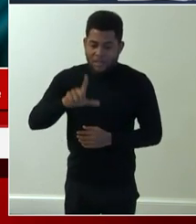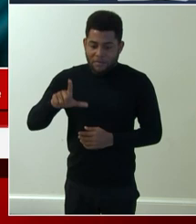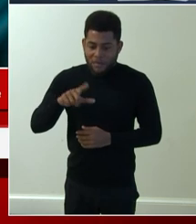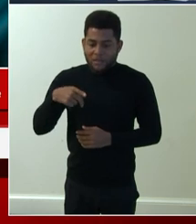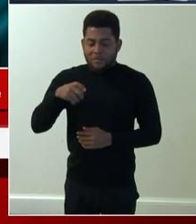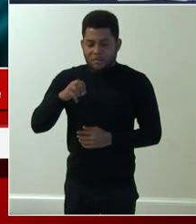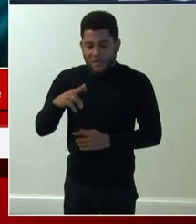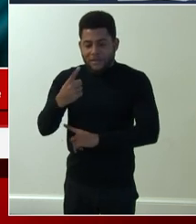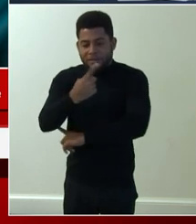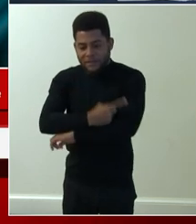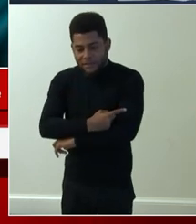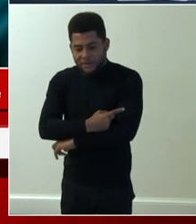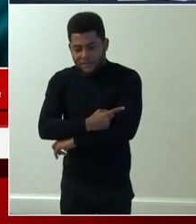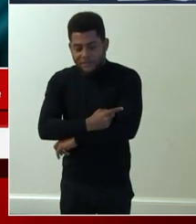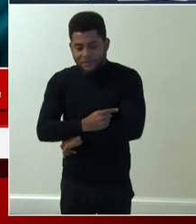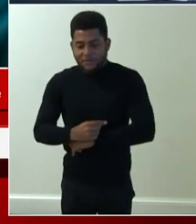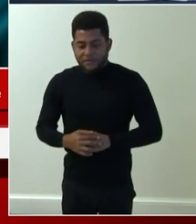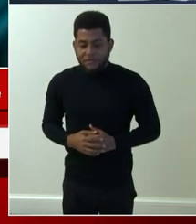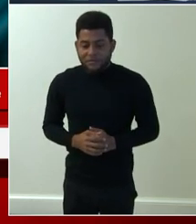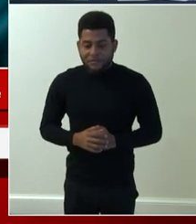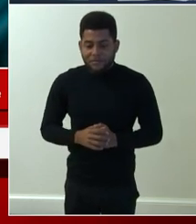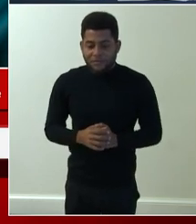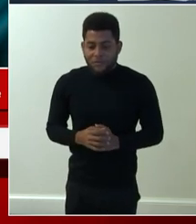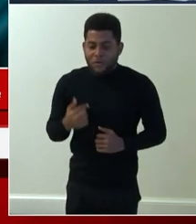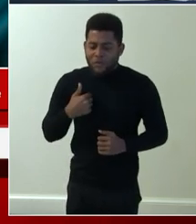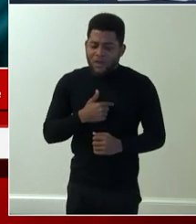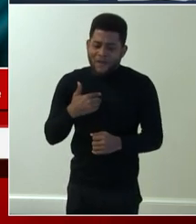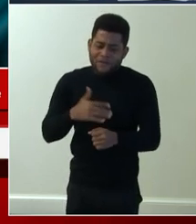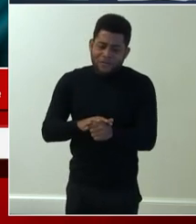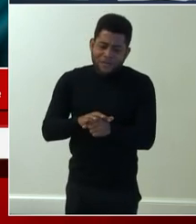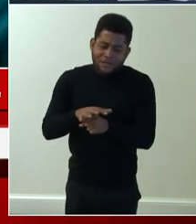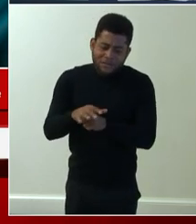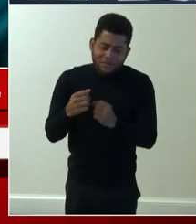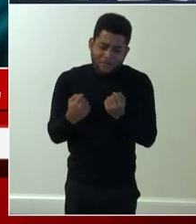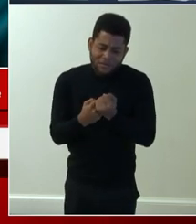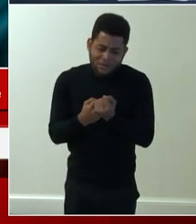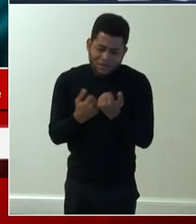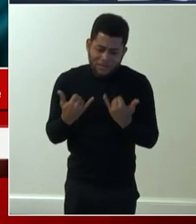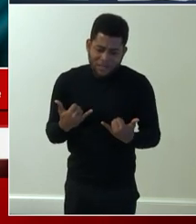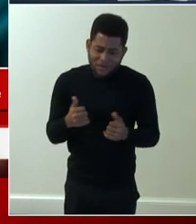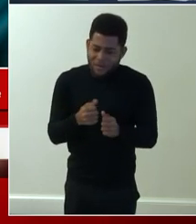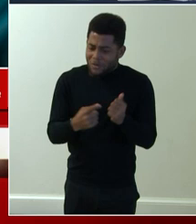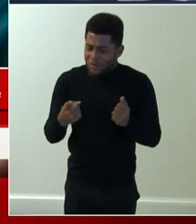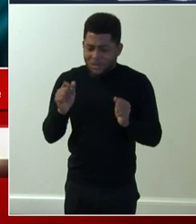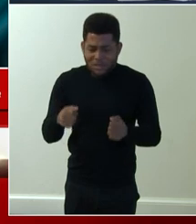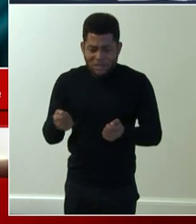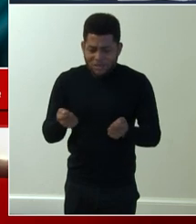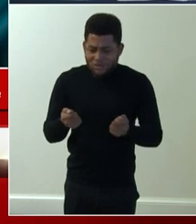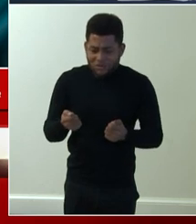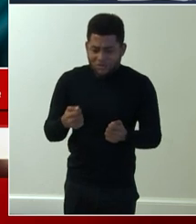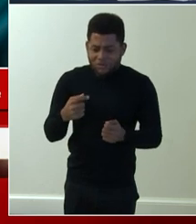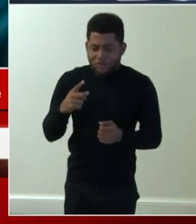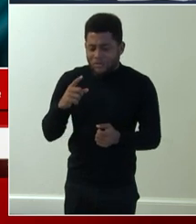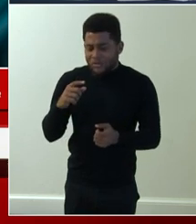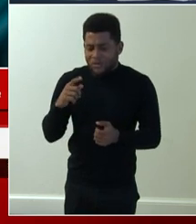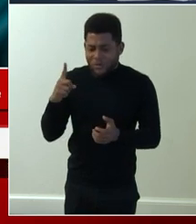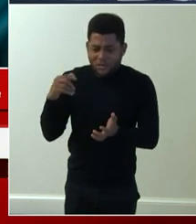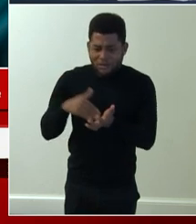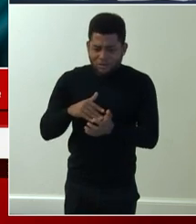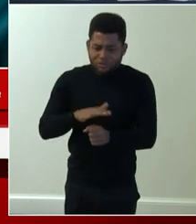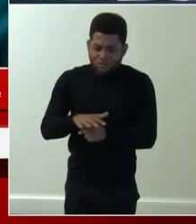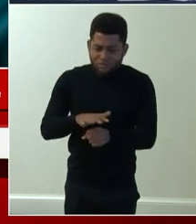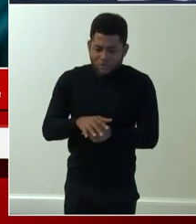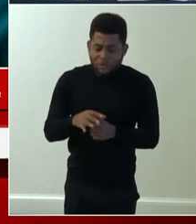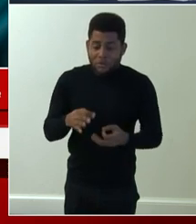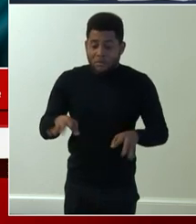have more on the way. And so we have plenty of supply right now to handle that 1,000 kits. It's important to note that each